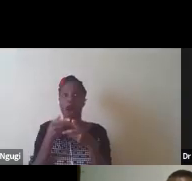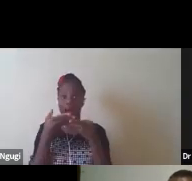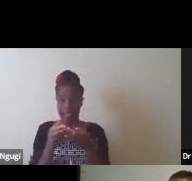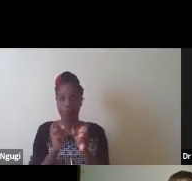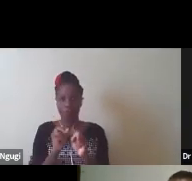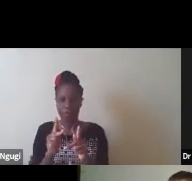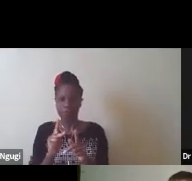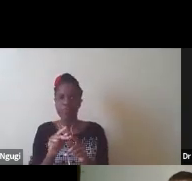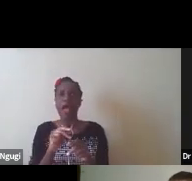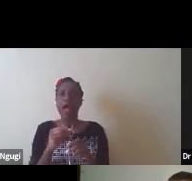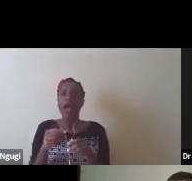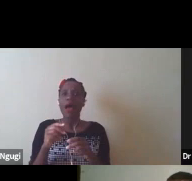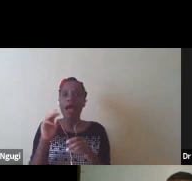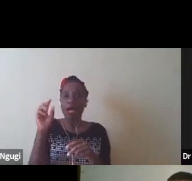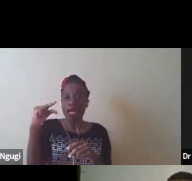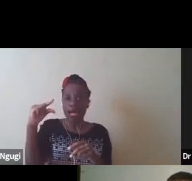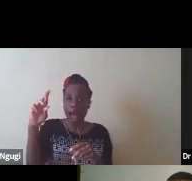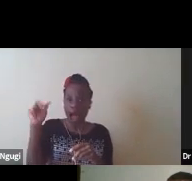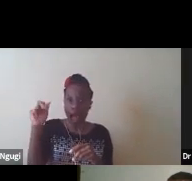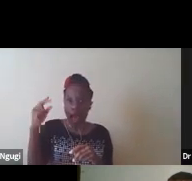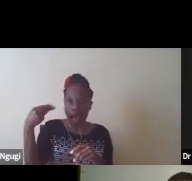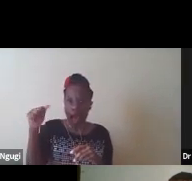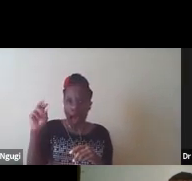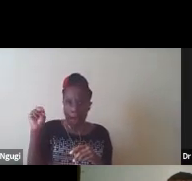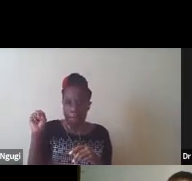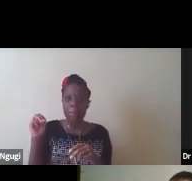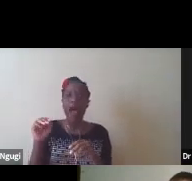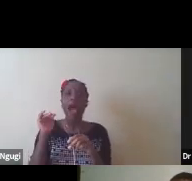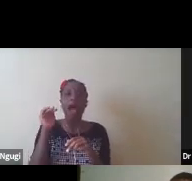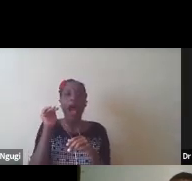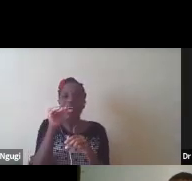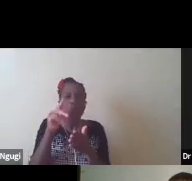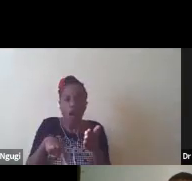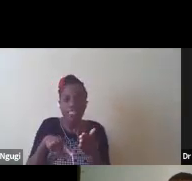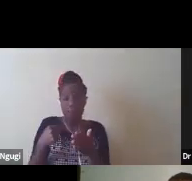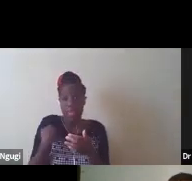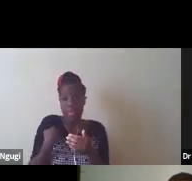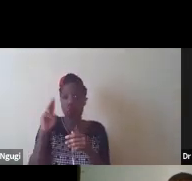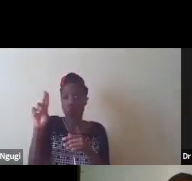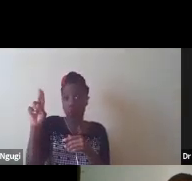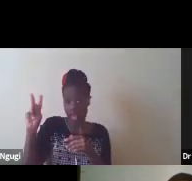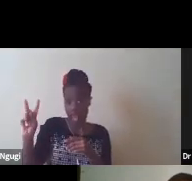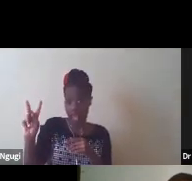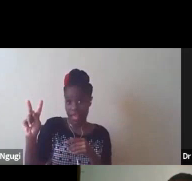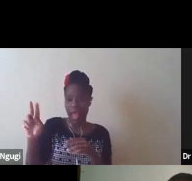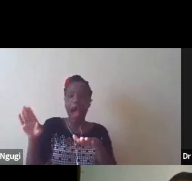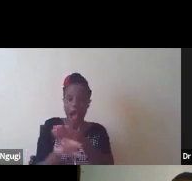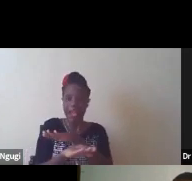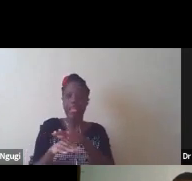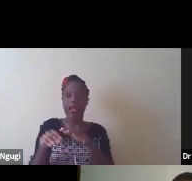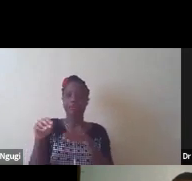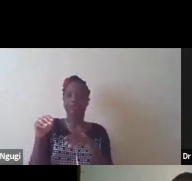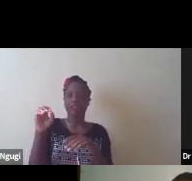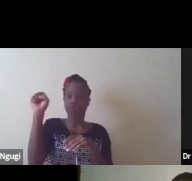Morgan. I'm on the Scottish Mental Health Legislation Review in the UK. I'm enjoying hearing your perspective. I'm on the executive